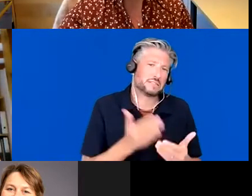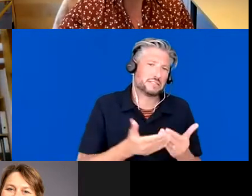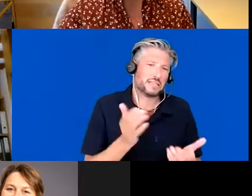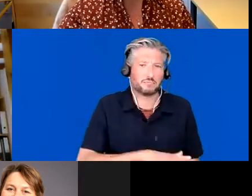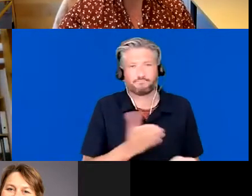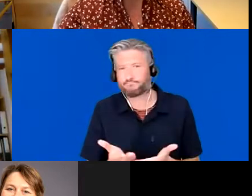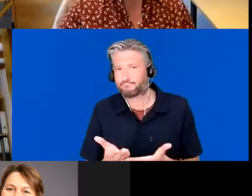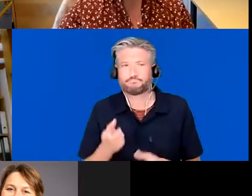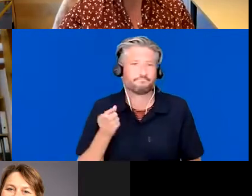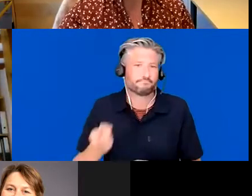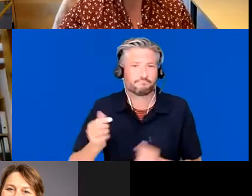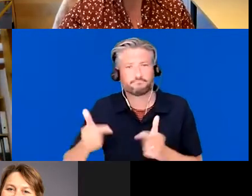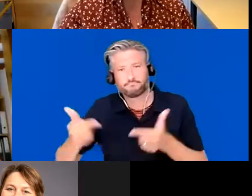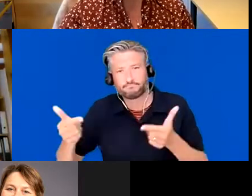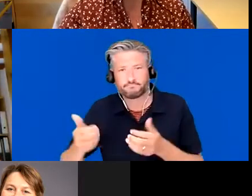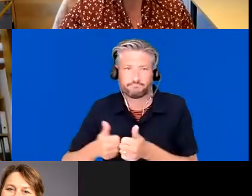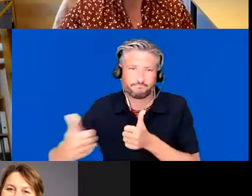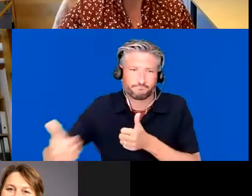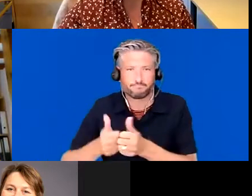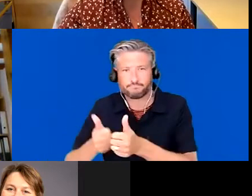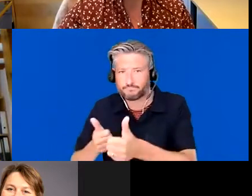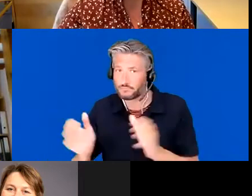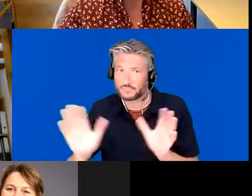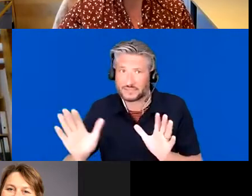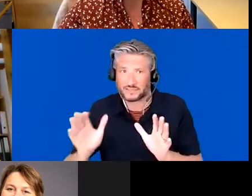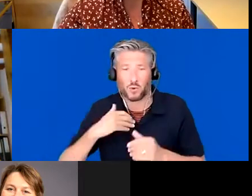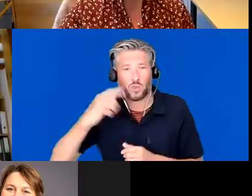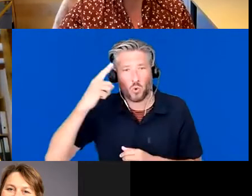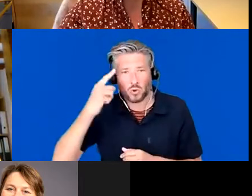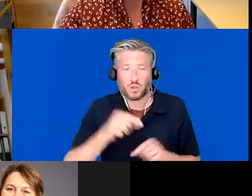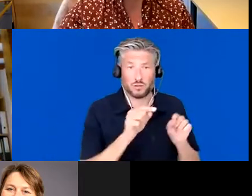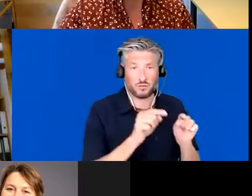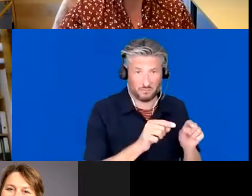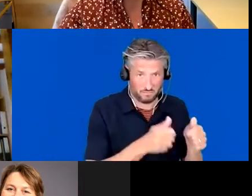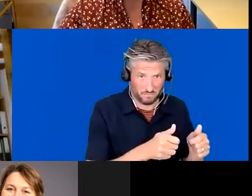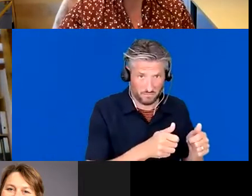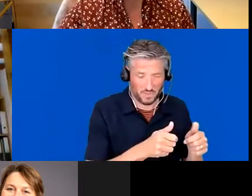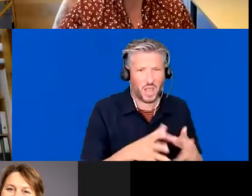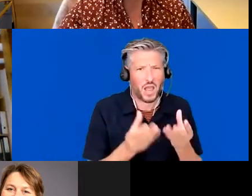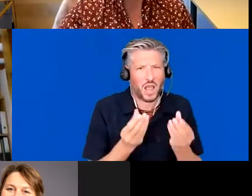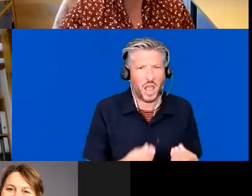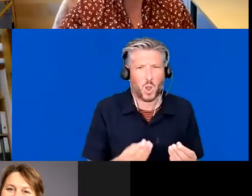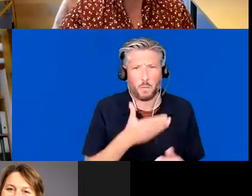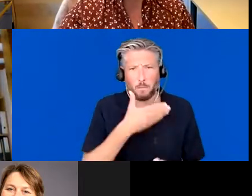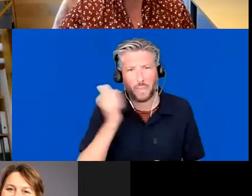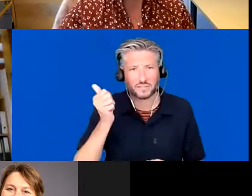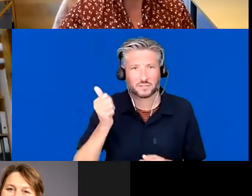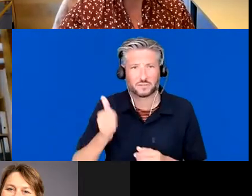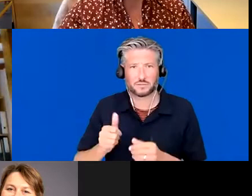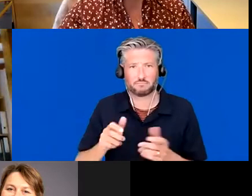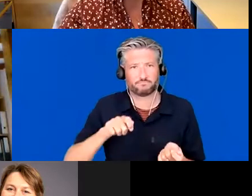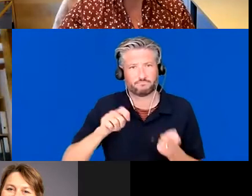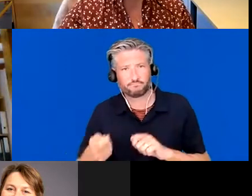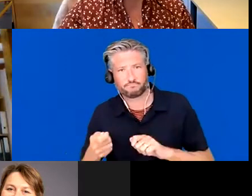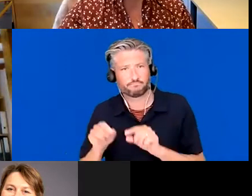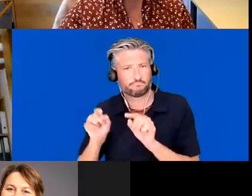clone whatever there was in a physical conference. But we tried to make it more of a transformation and use